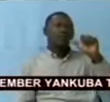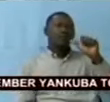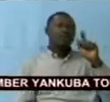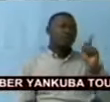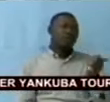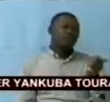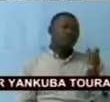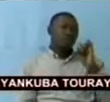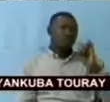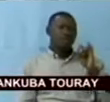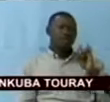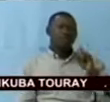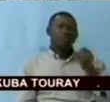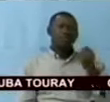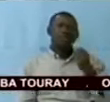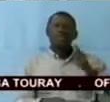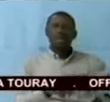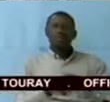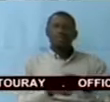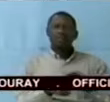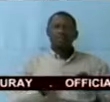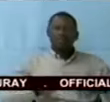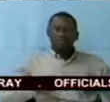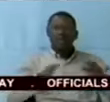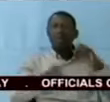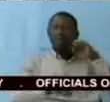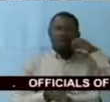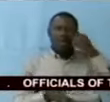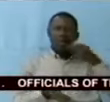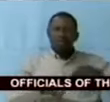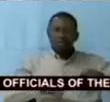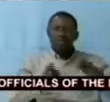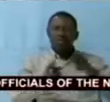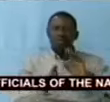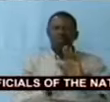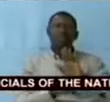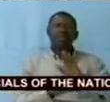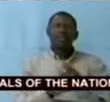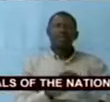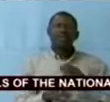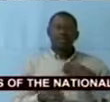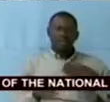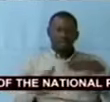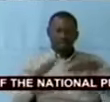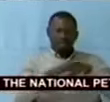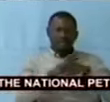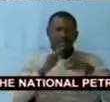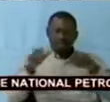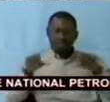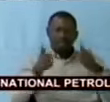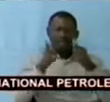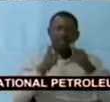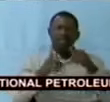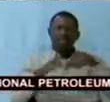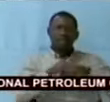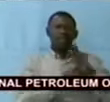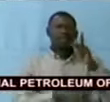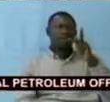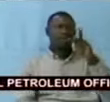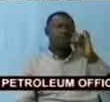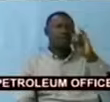Between Brintata Hanfo no mano bang Kalaji. And then I entered Kiang. Ndunta